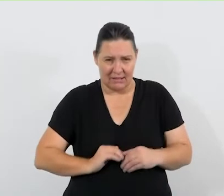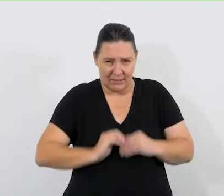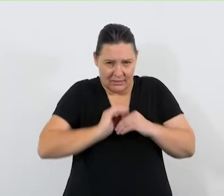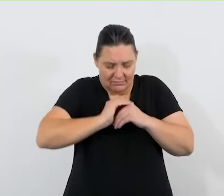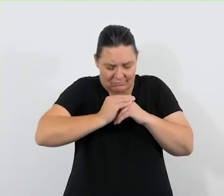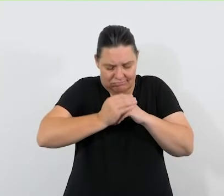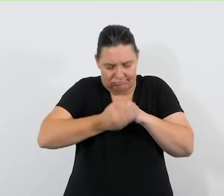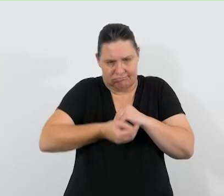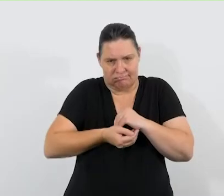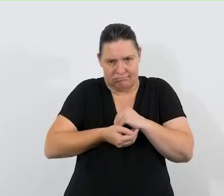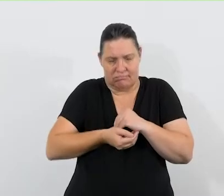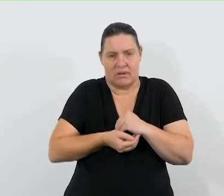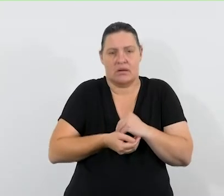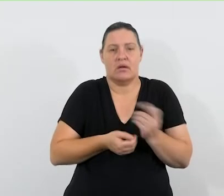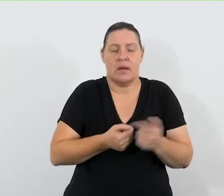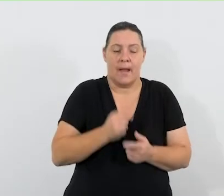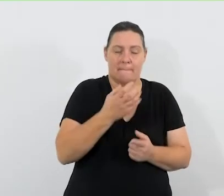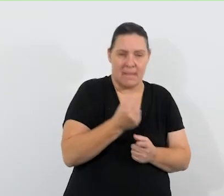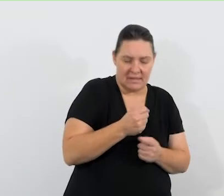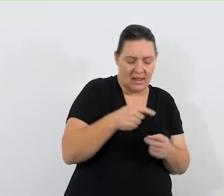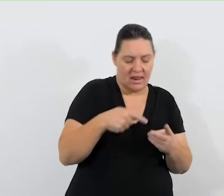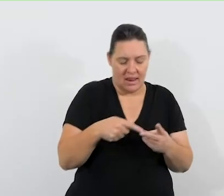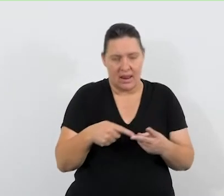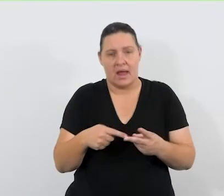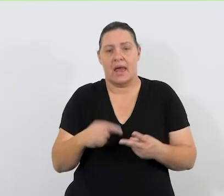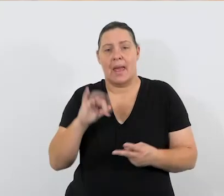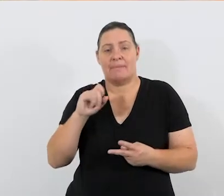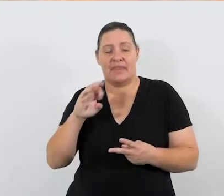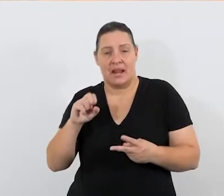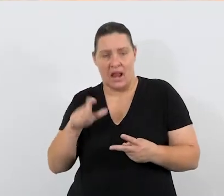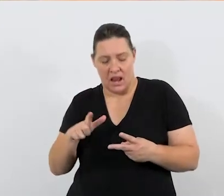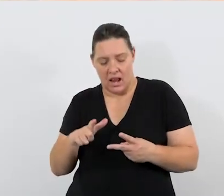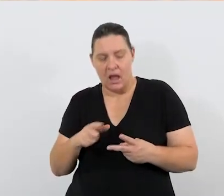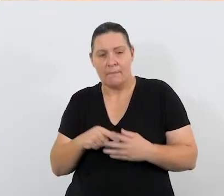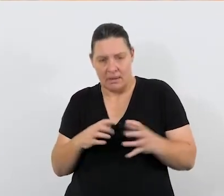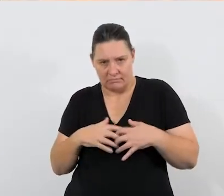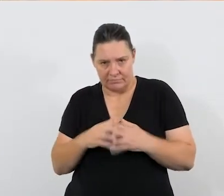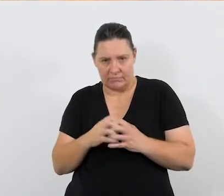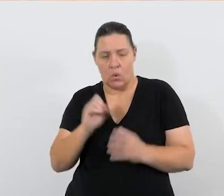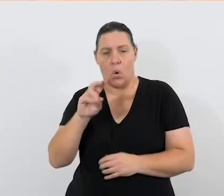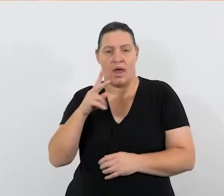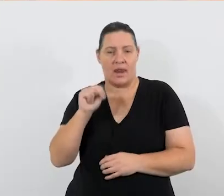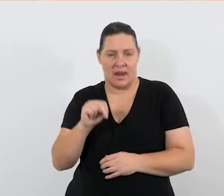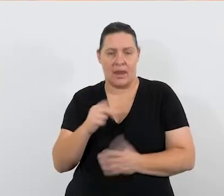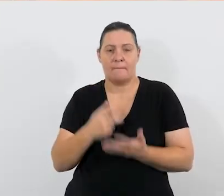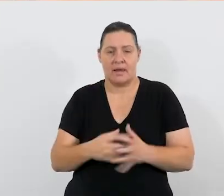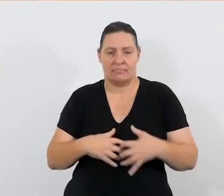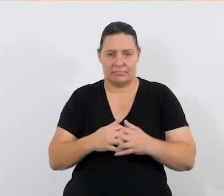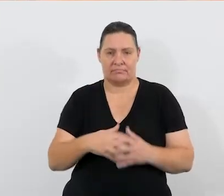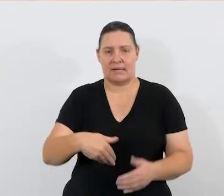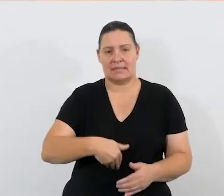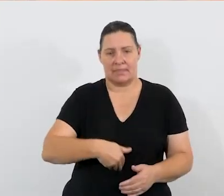stomach. So the muscle tissue and the epithelial tissue come together to form the organ, which is